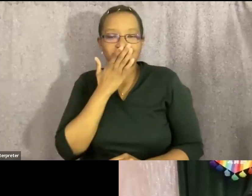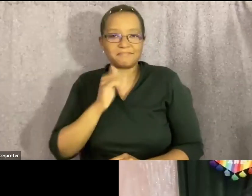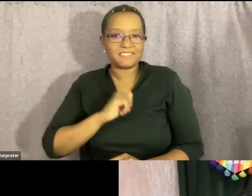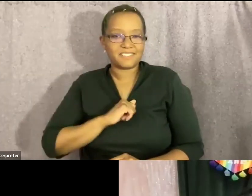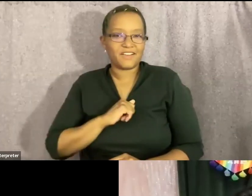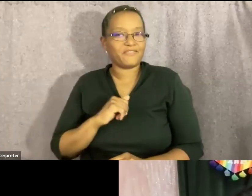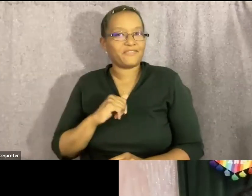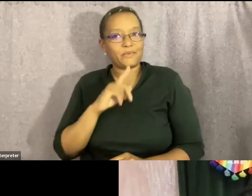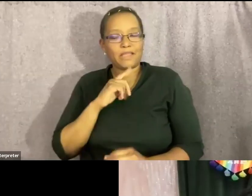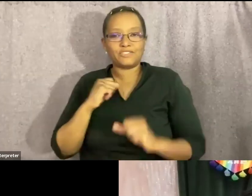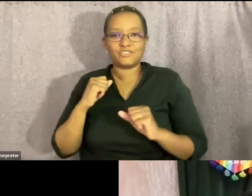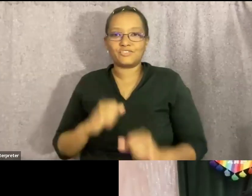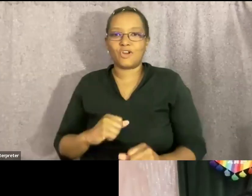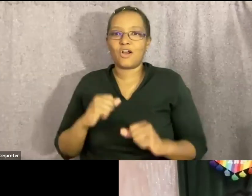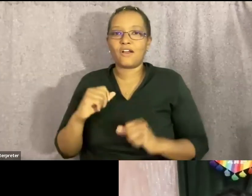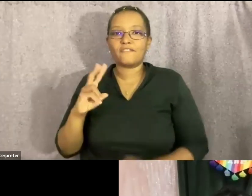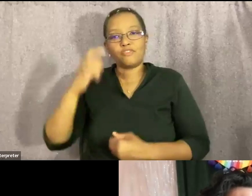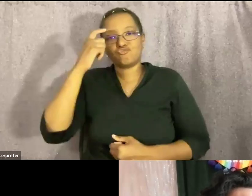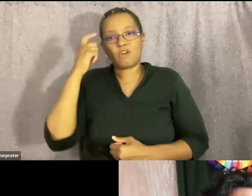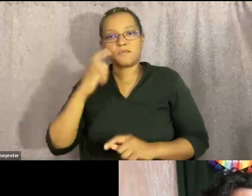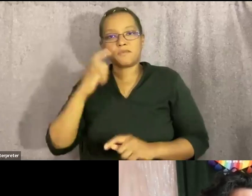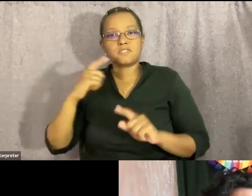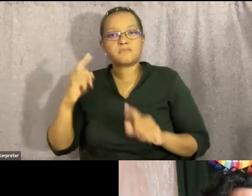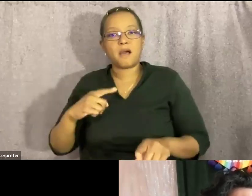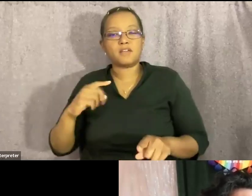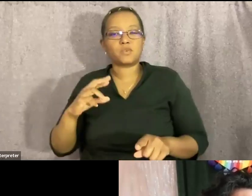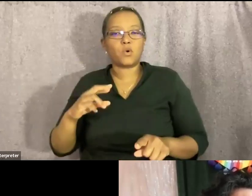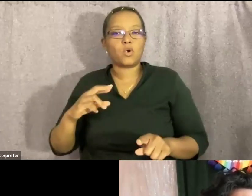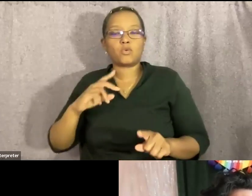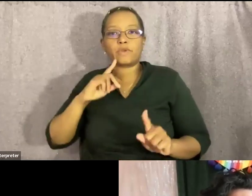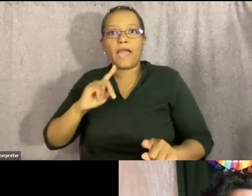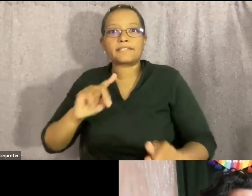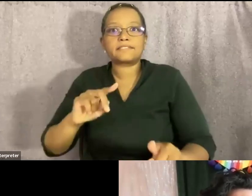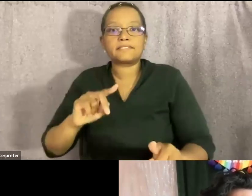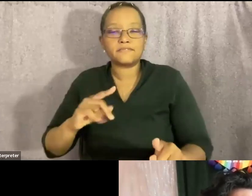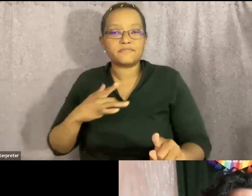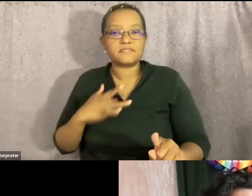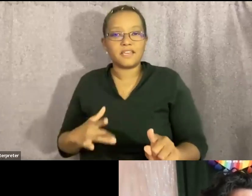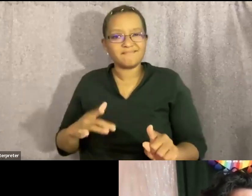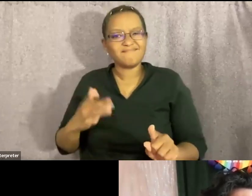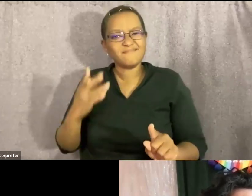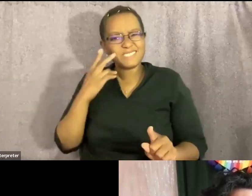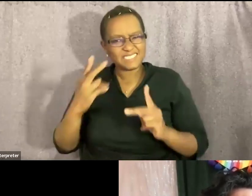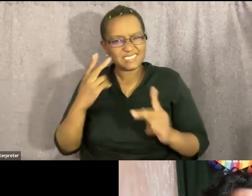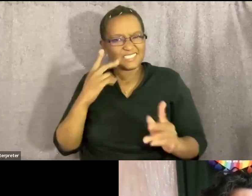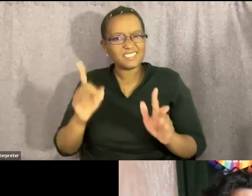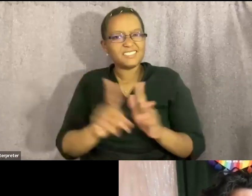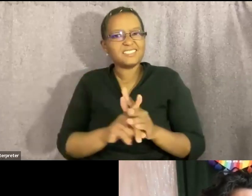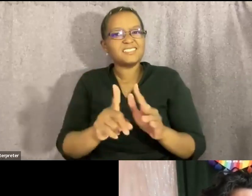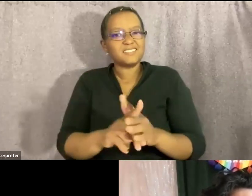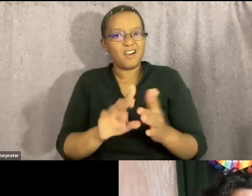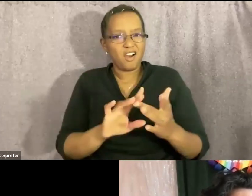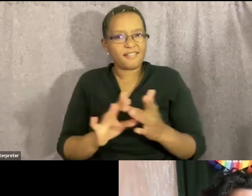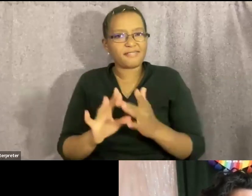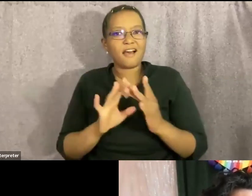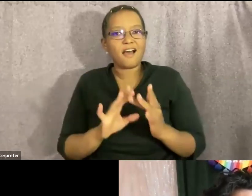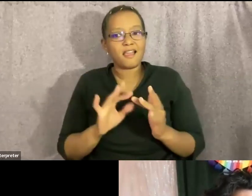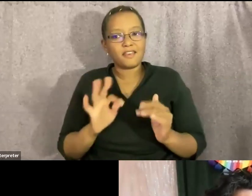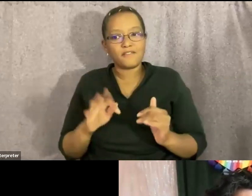you're phobic, I don't want to be in community with you. If somebody's being transphobic, queerphobic, if they're being